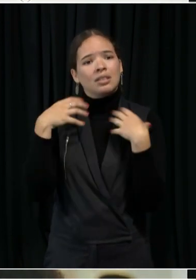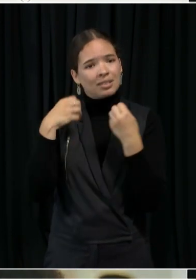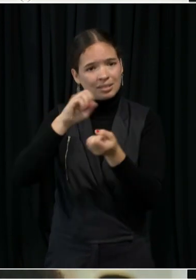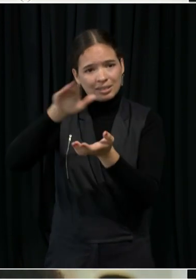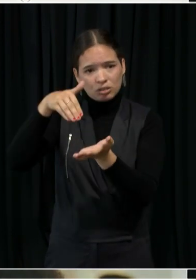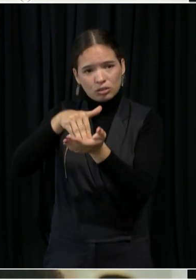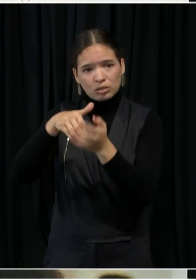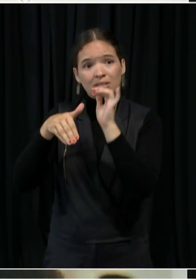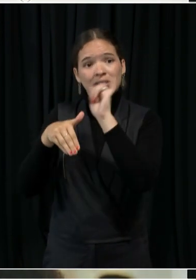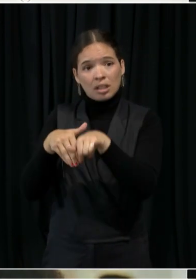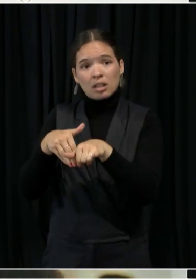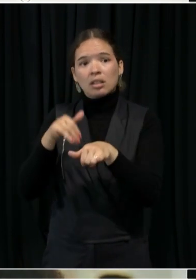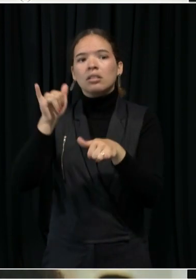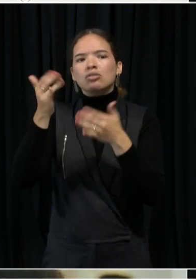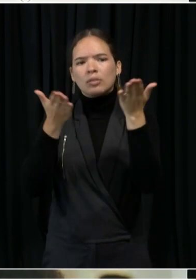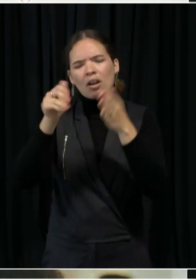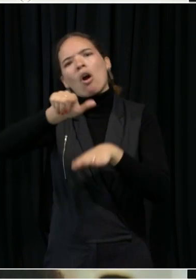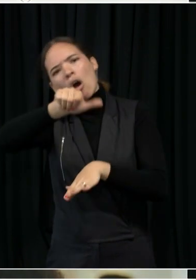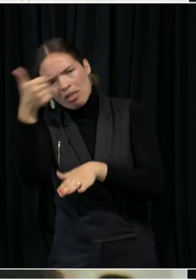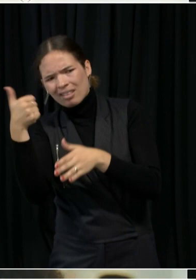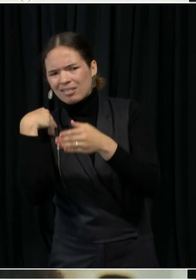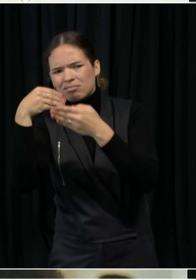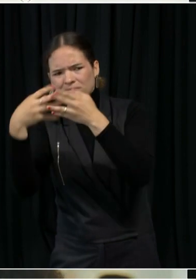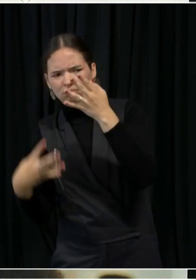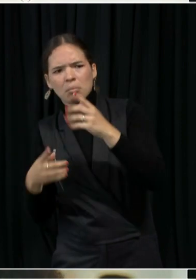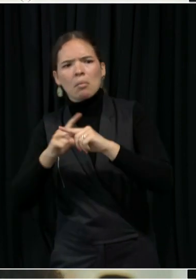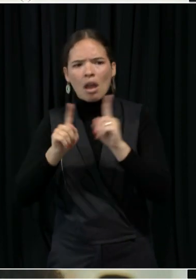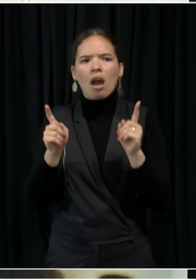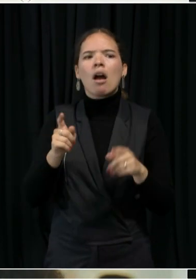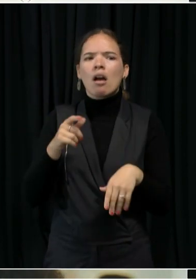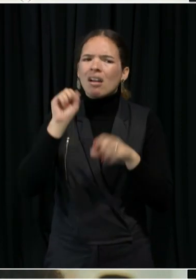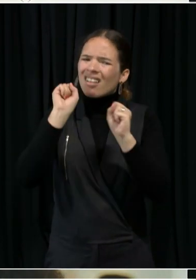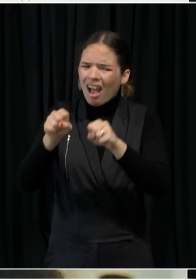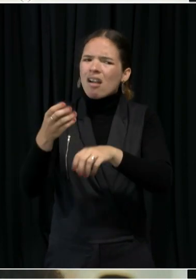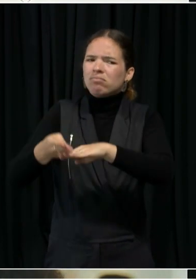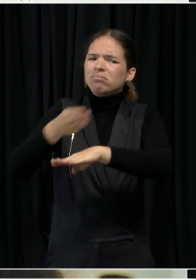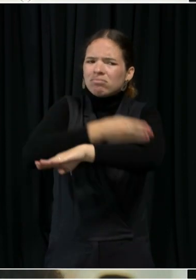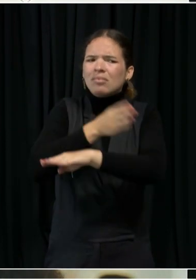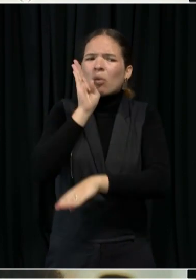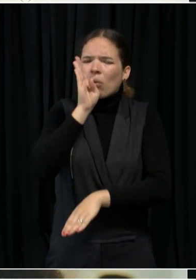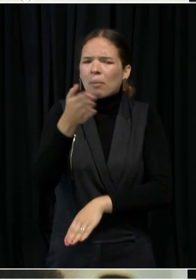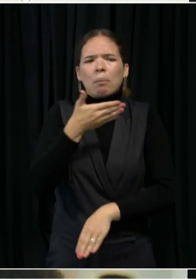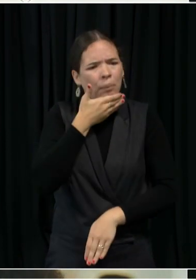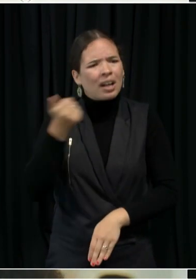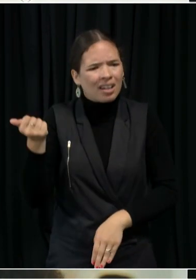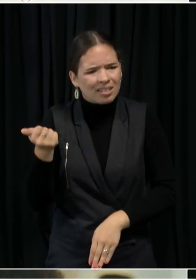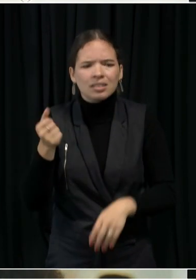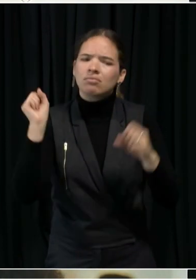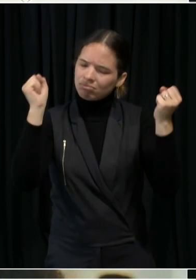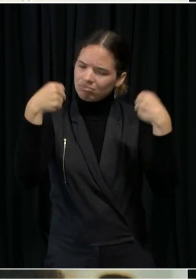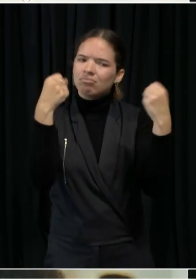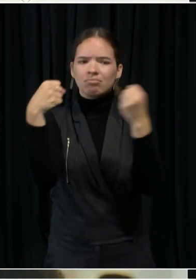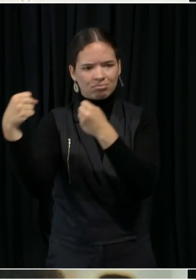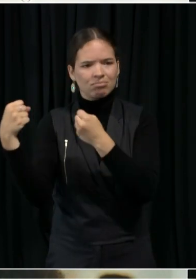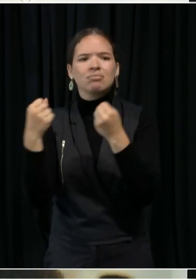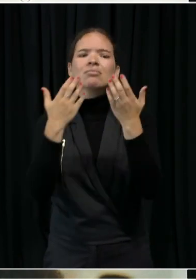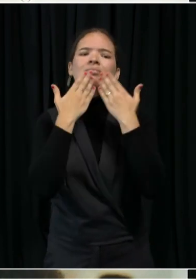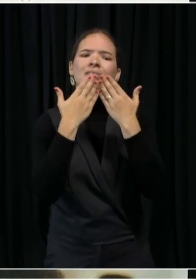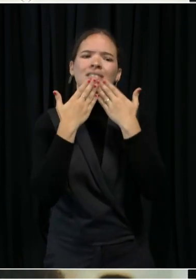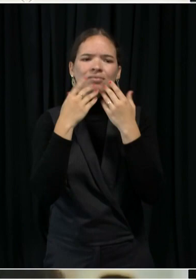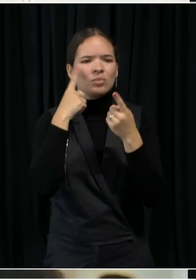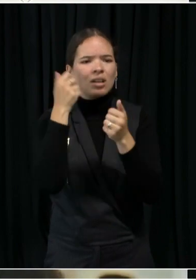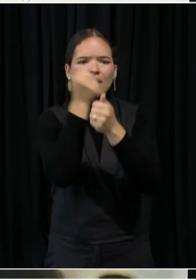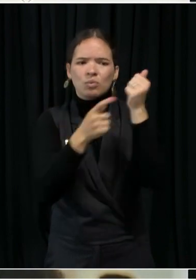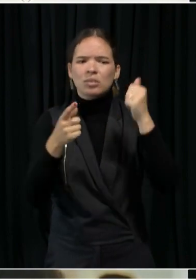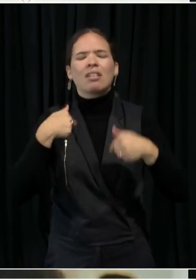services available, but we know that we can do better than that. And can't we do better than that? Yeah. Thank you. Thank you so much, everybody. I appreciate